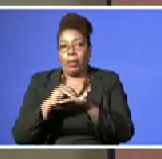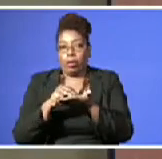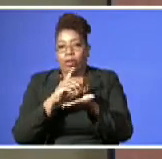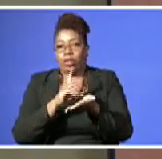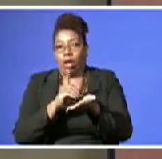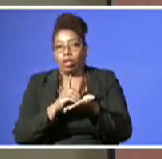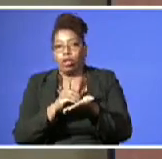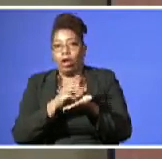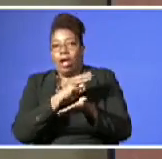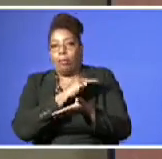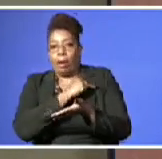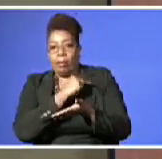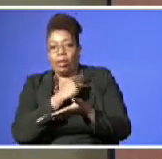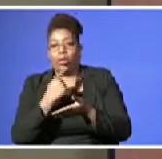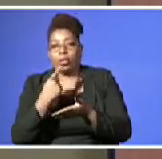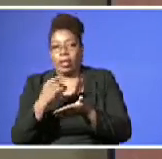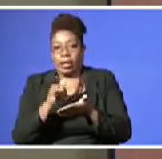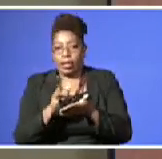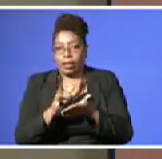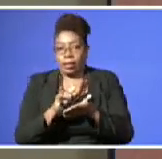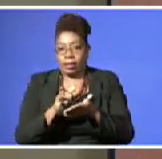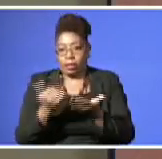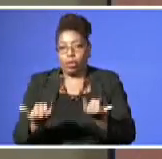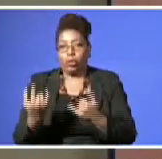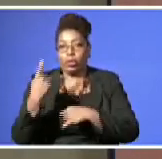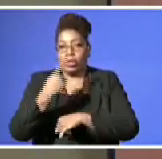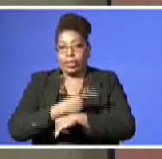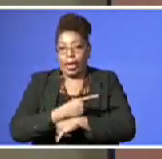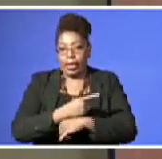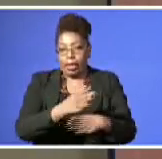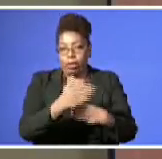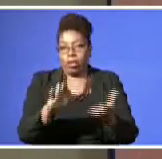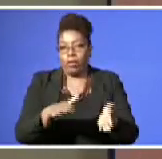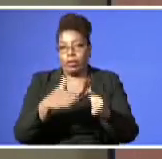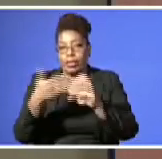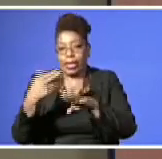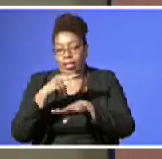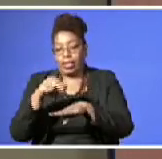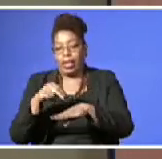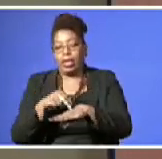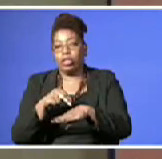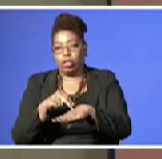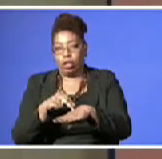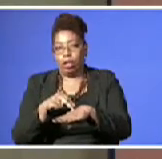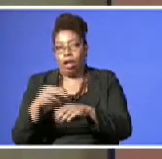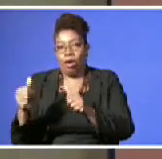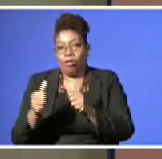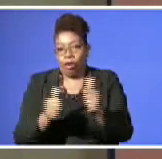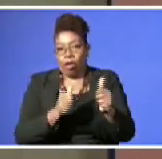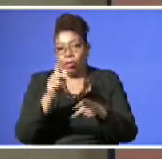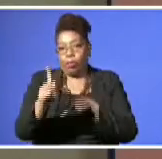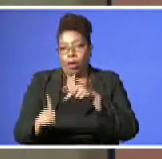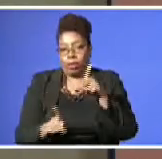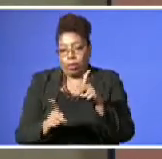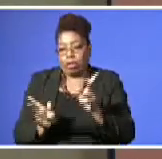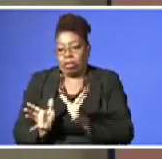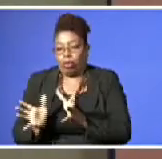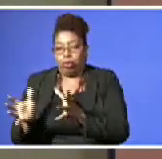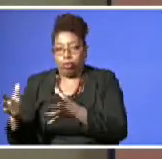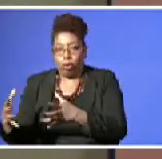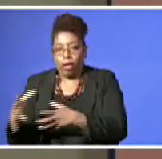Dr. Mcmillan, who also said at the press conference today that the distribution of deaths nationwide follows population density,